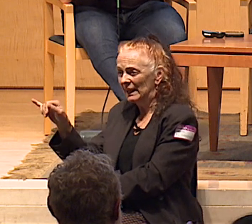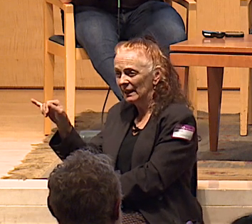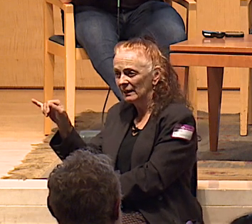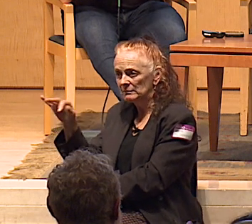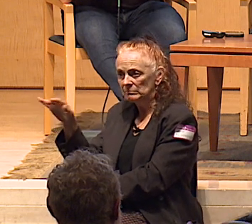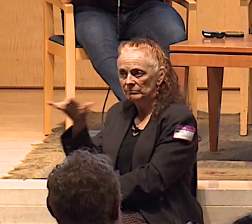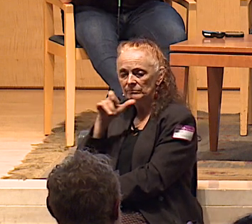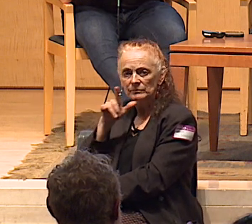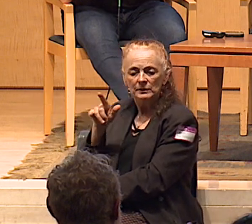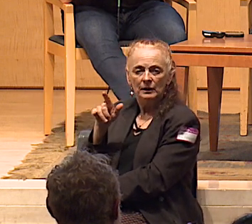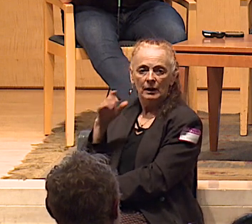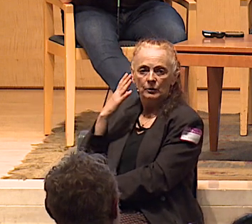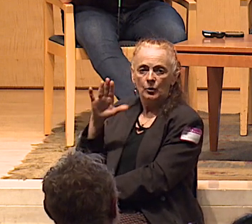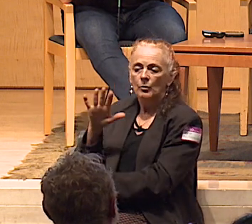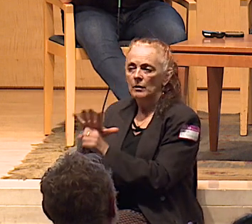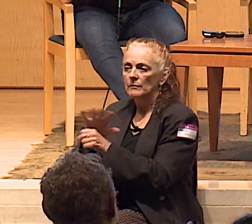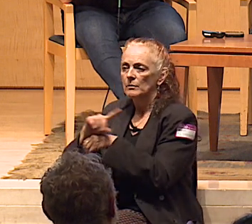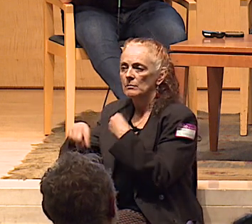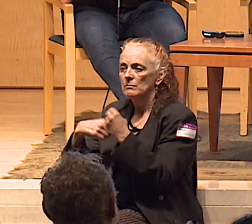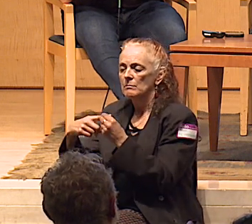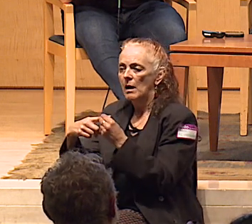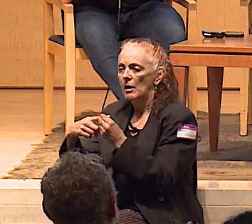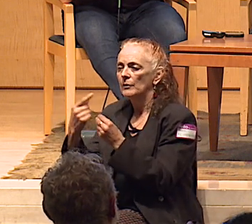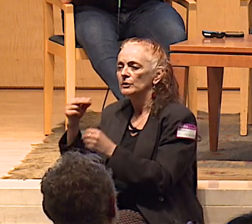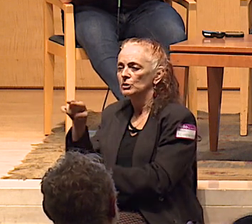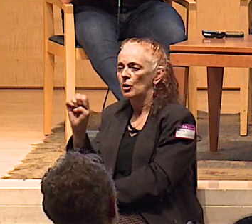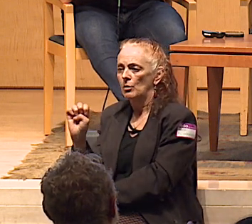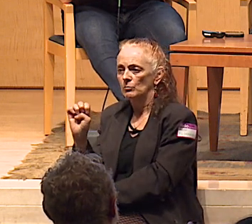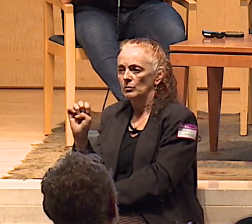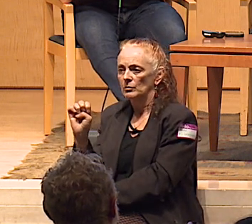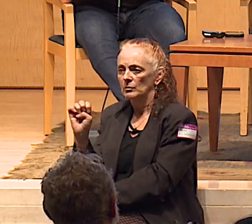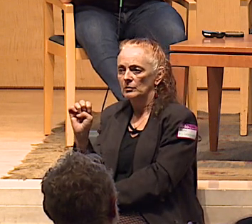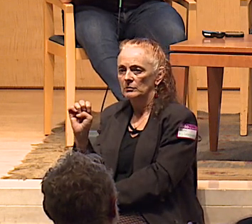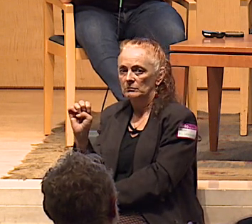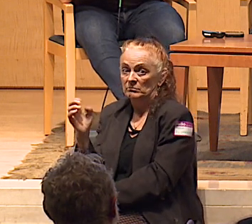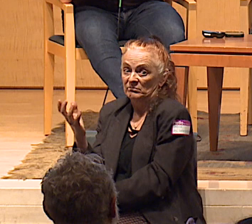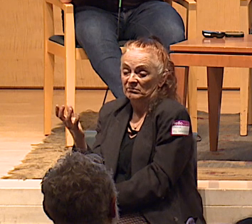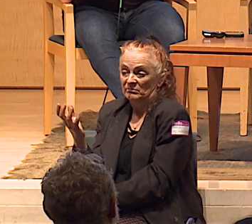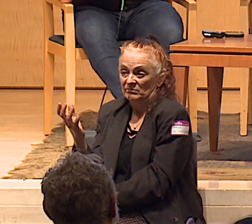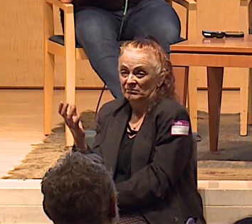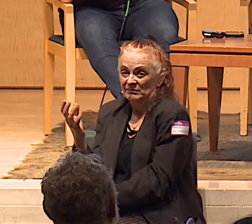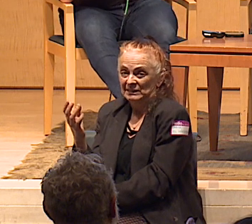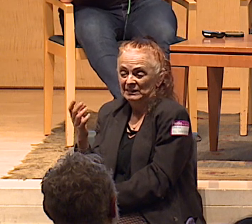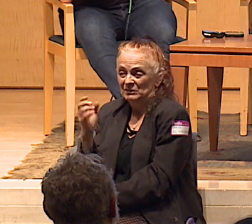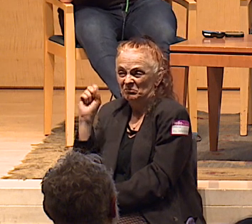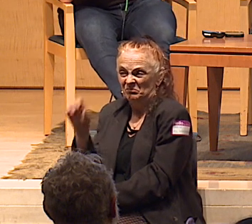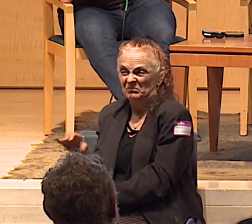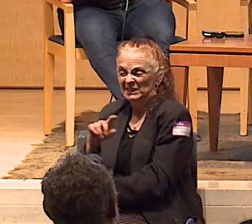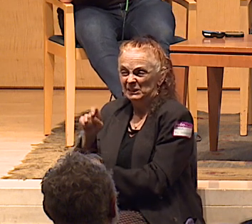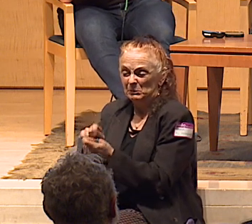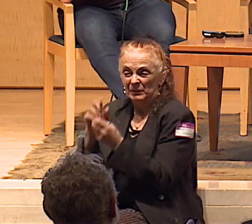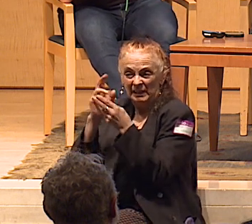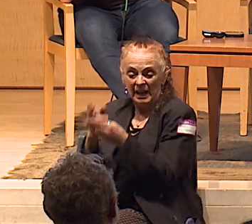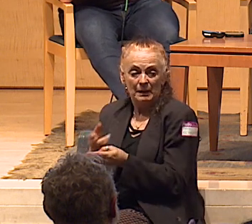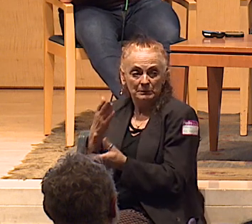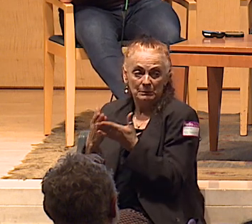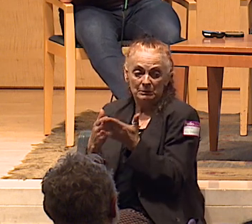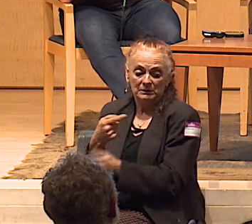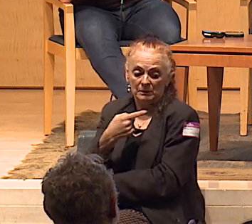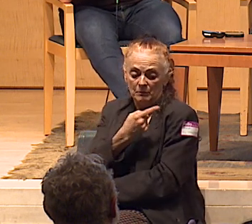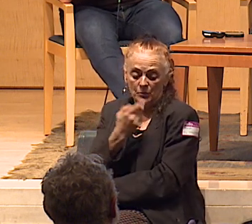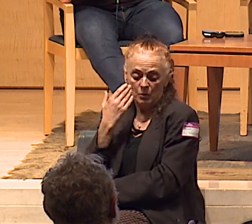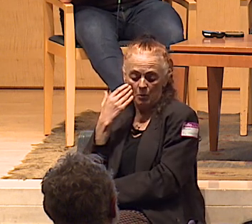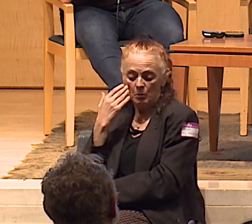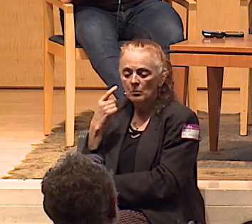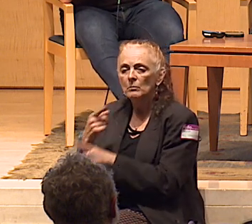about, and I don't know enough about the form, the genre to be able to give specific names or anything. I don't know if anyone else is,